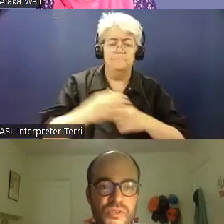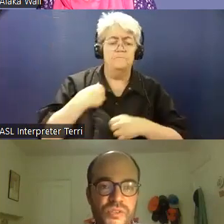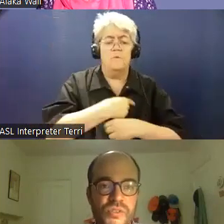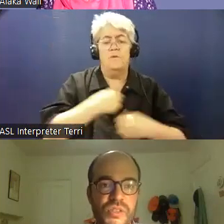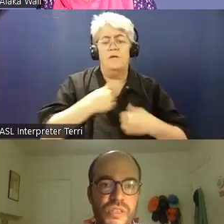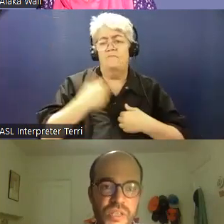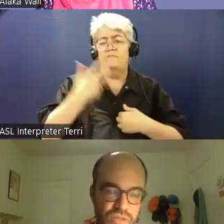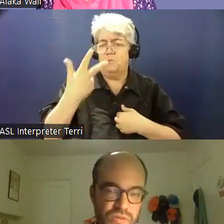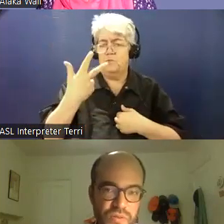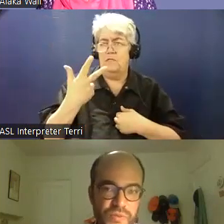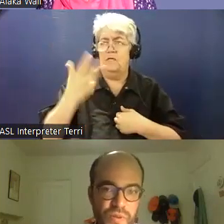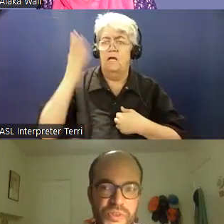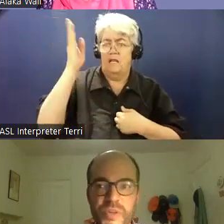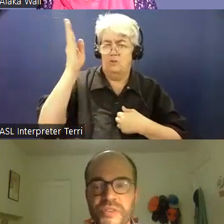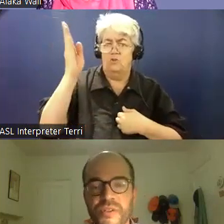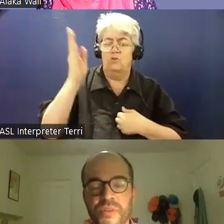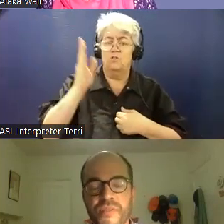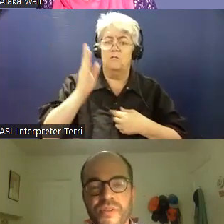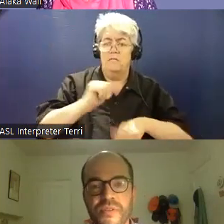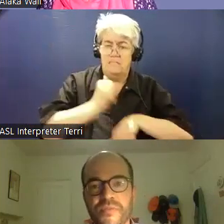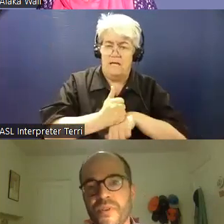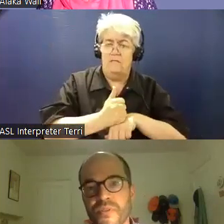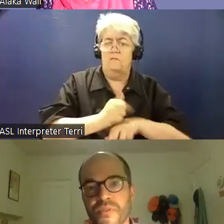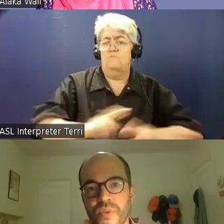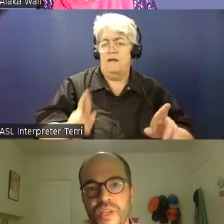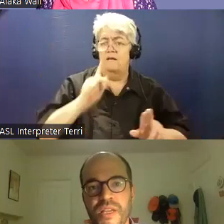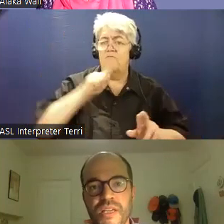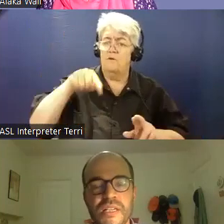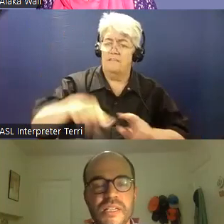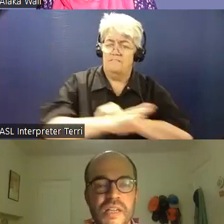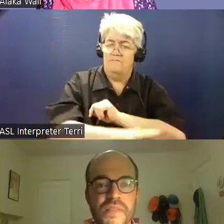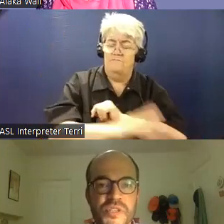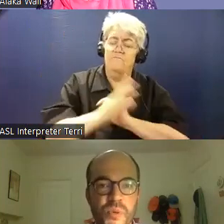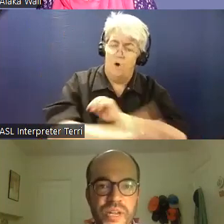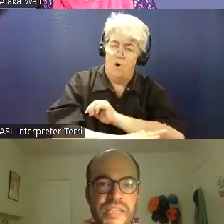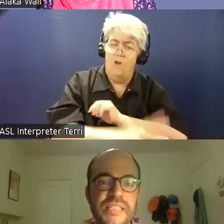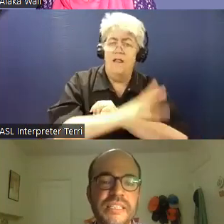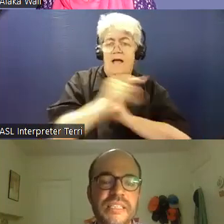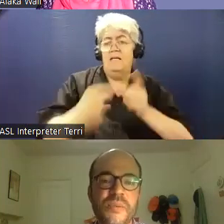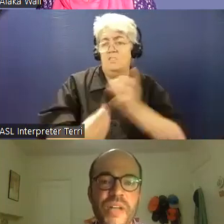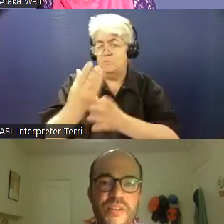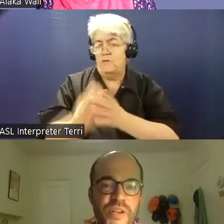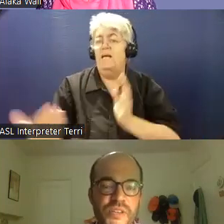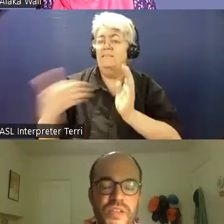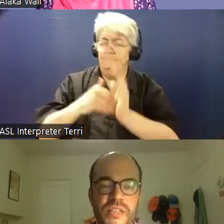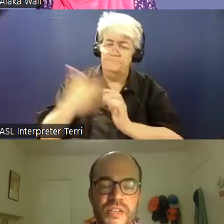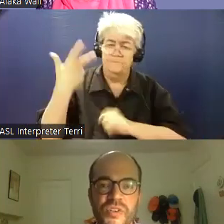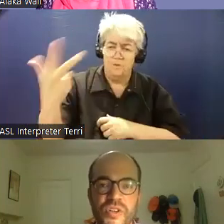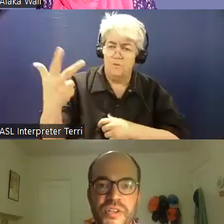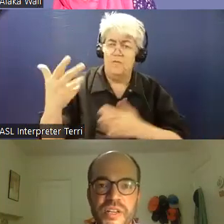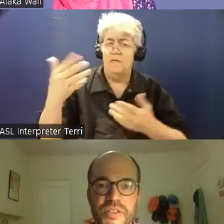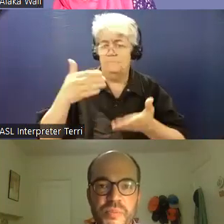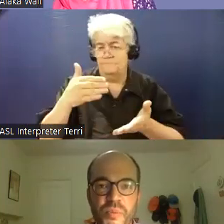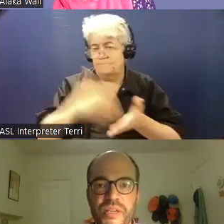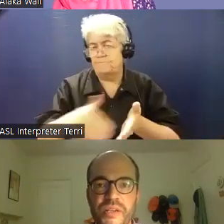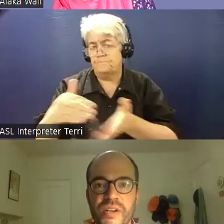total lectures this fall semester, and we'll have a further 3 in the spring. We had a very exciting lecture